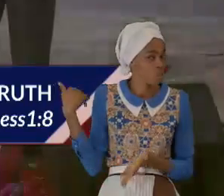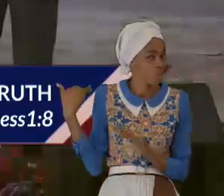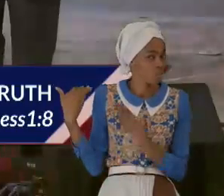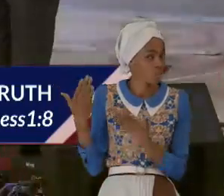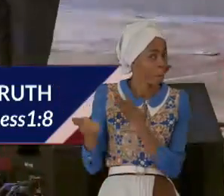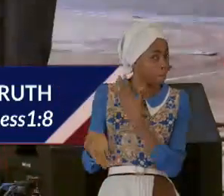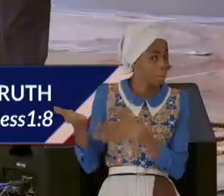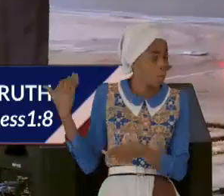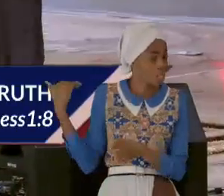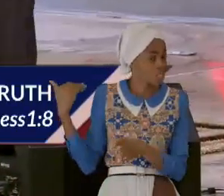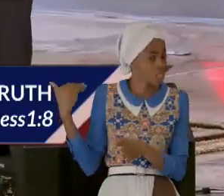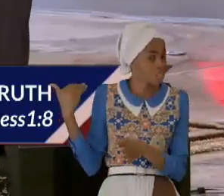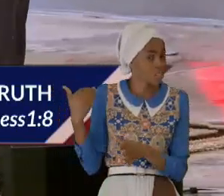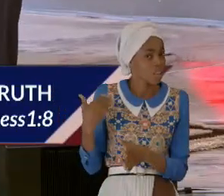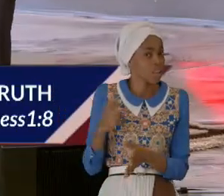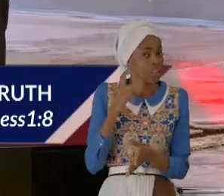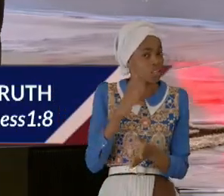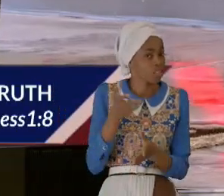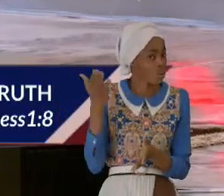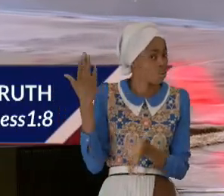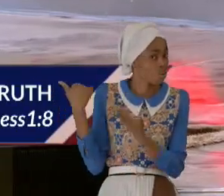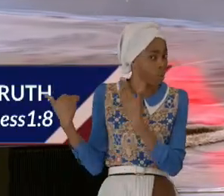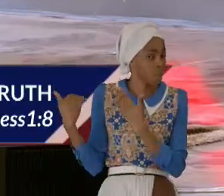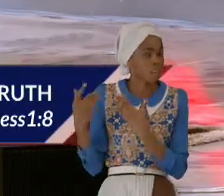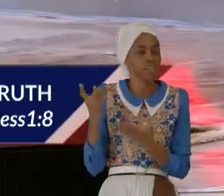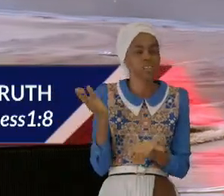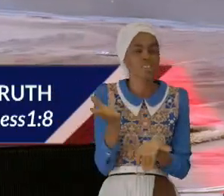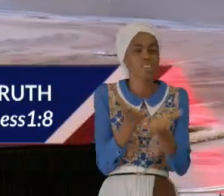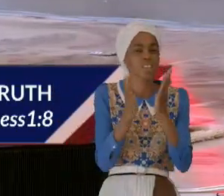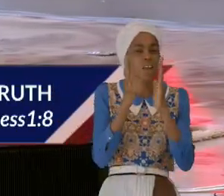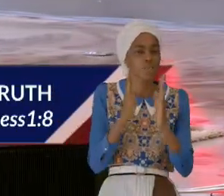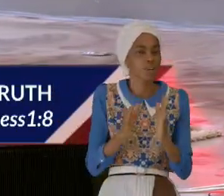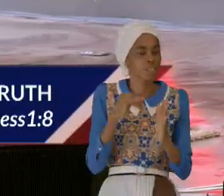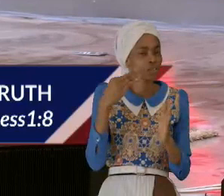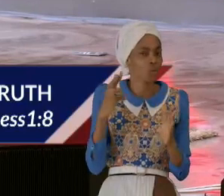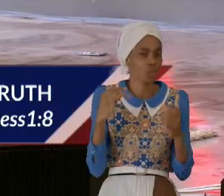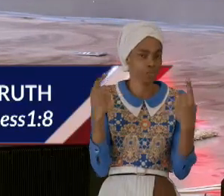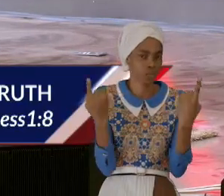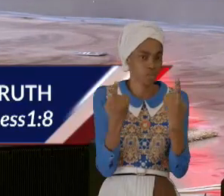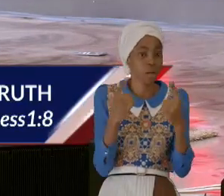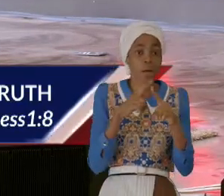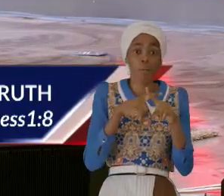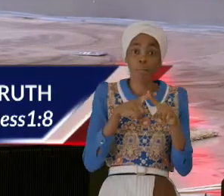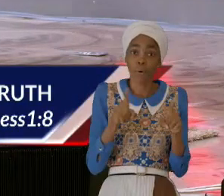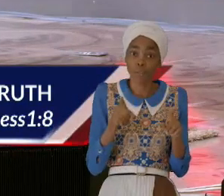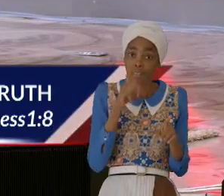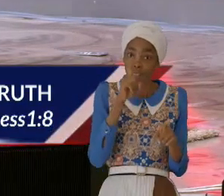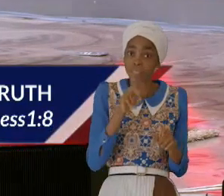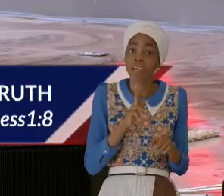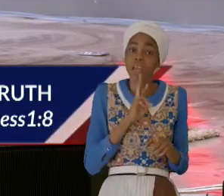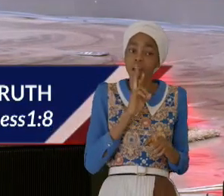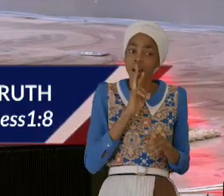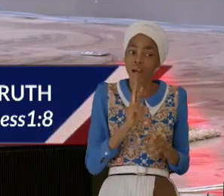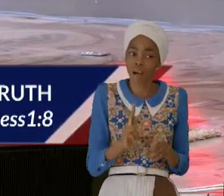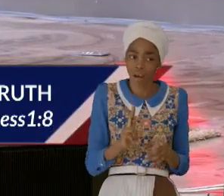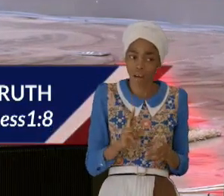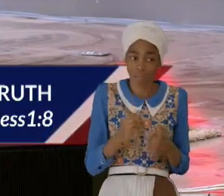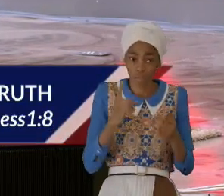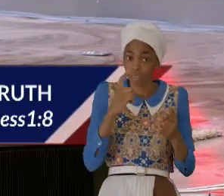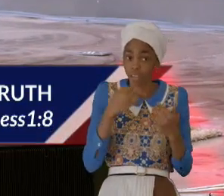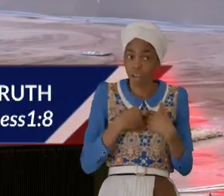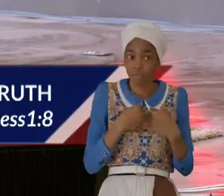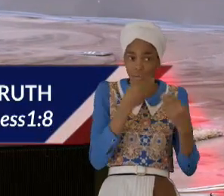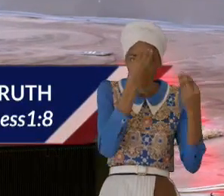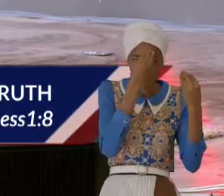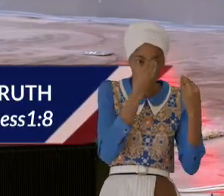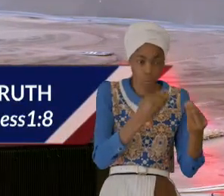you were born again, ye were the servants of sin, but ye have obeyed from